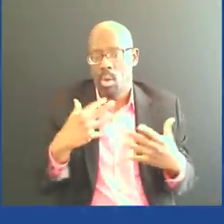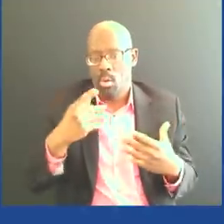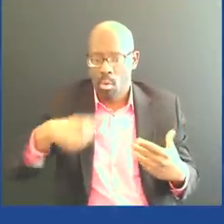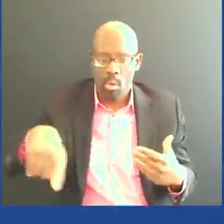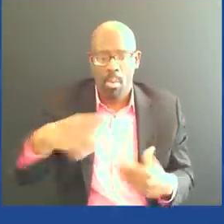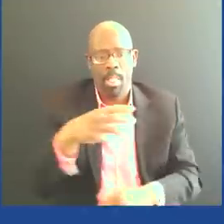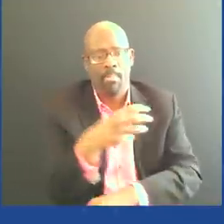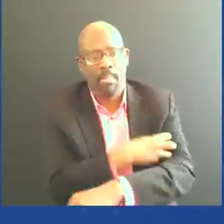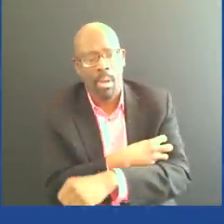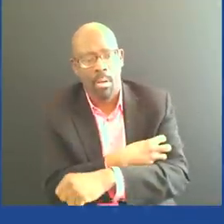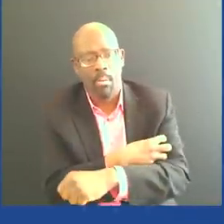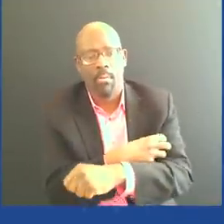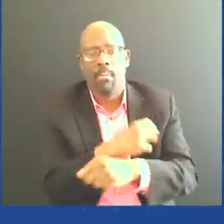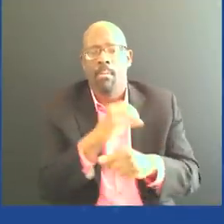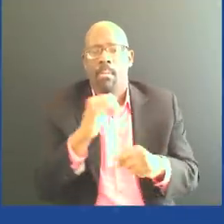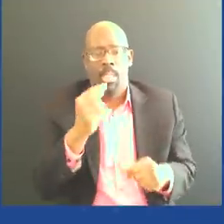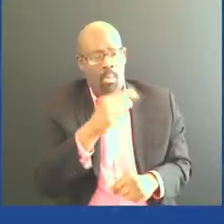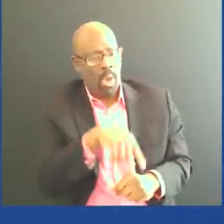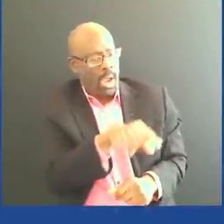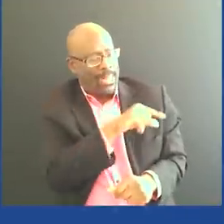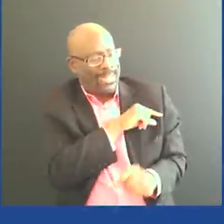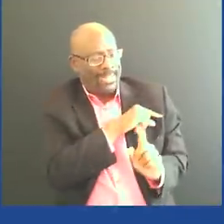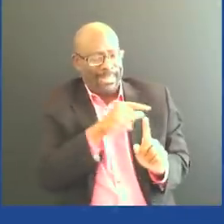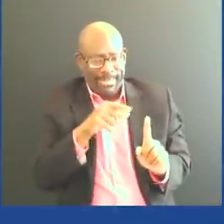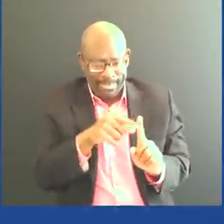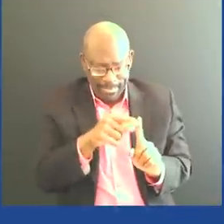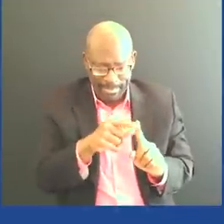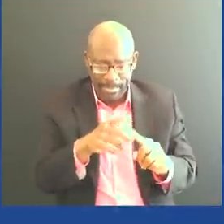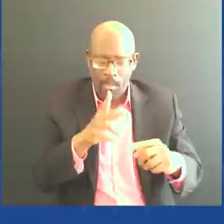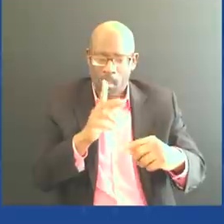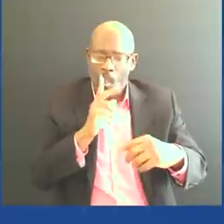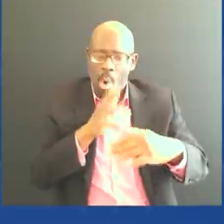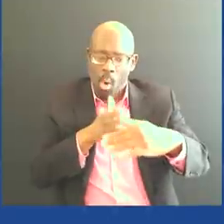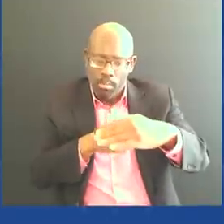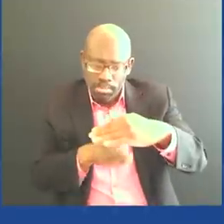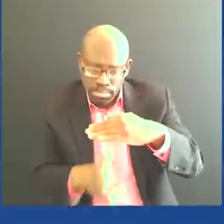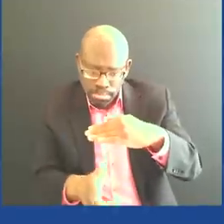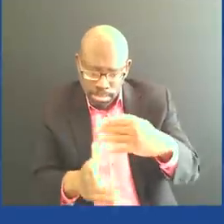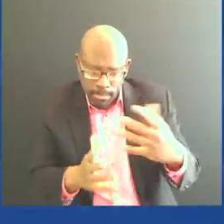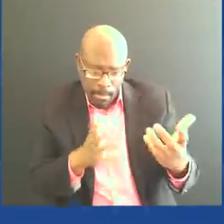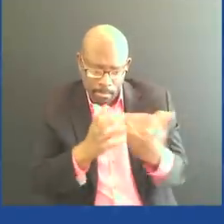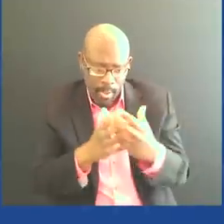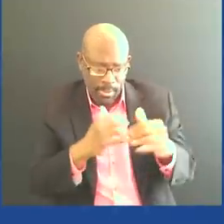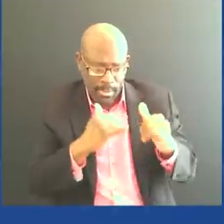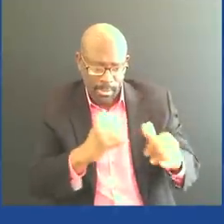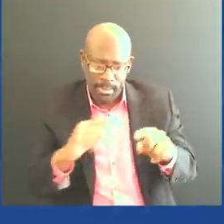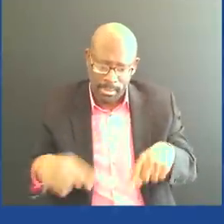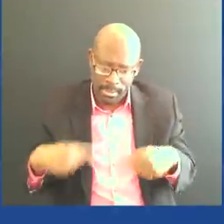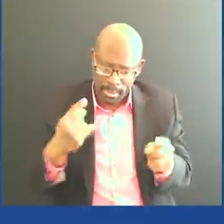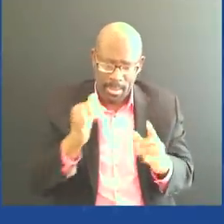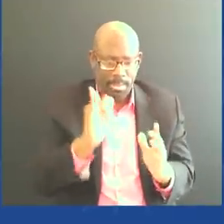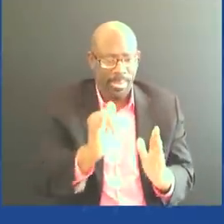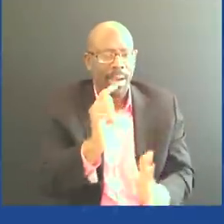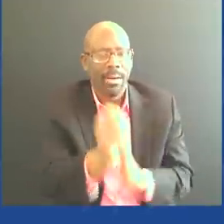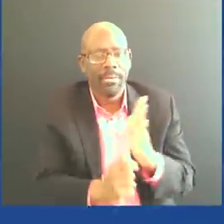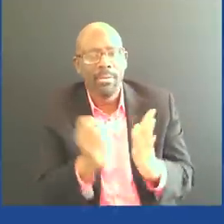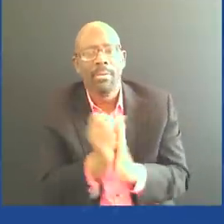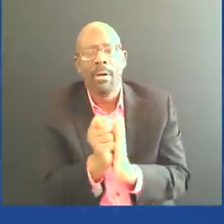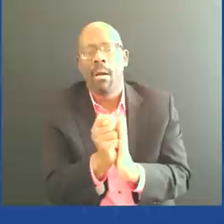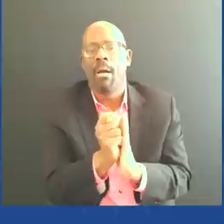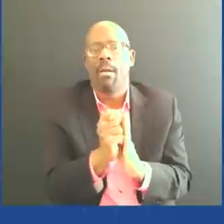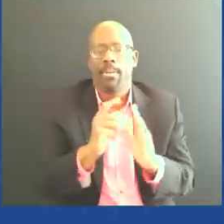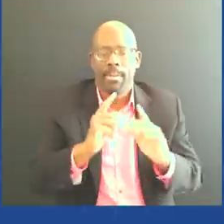vessel. Since those days, nations have worked to master the science and engineering necessary to gain mastery over the